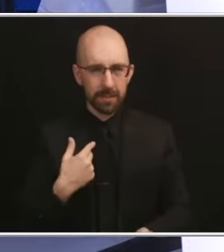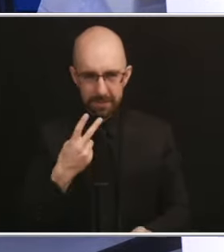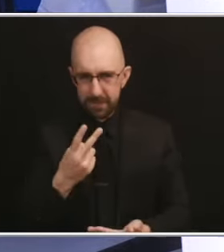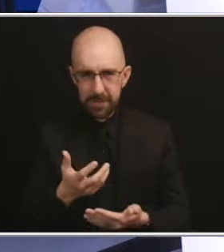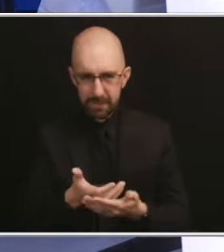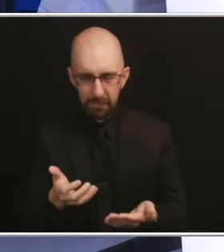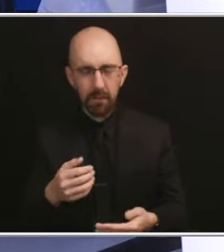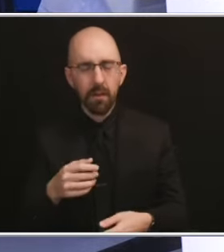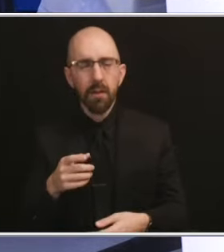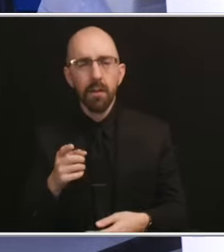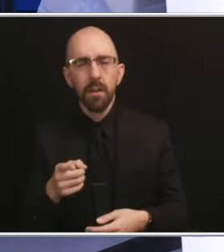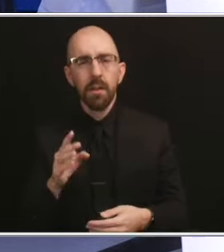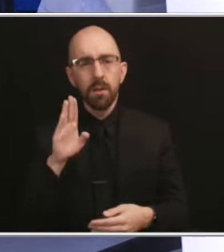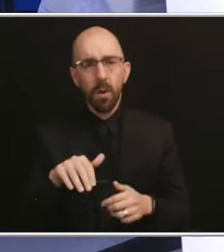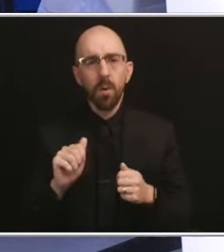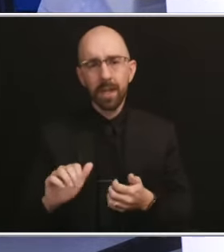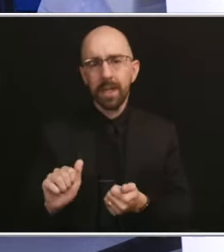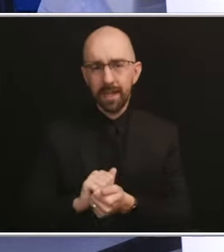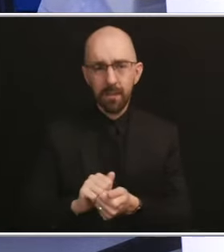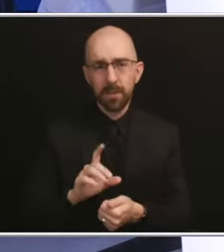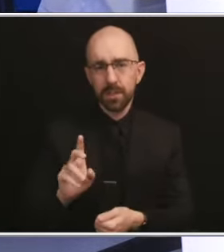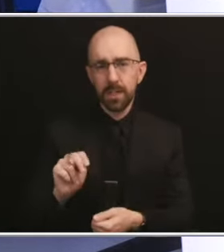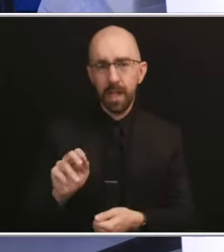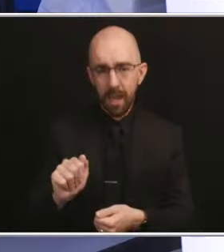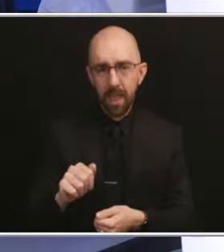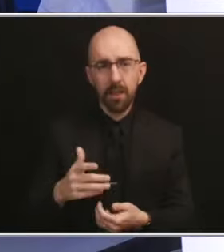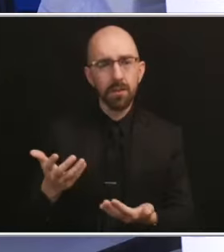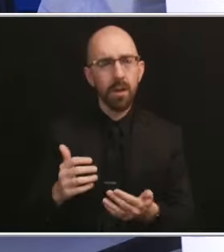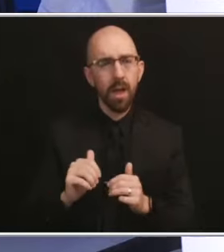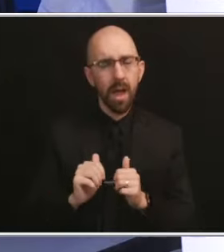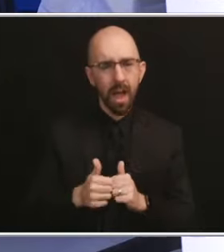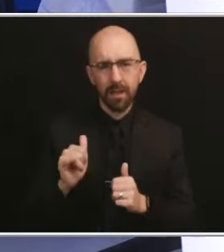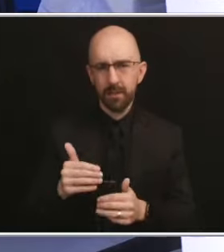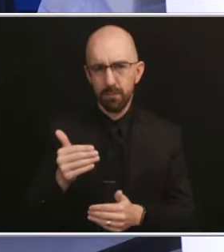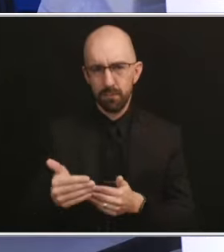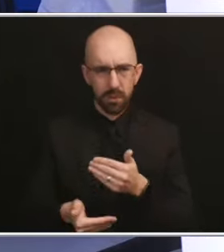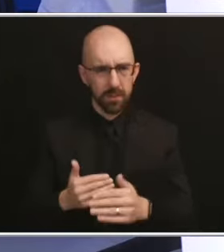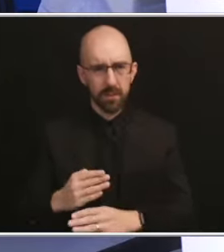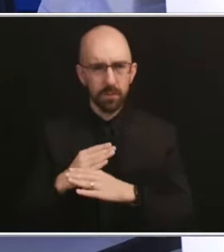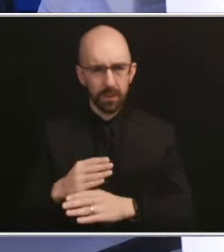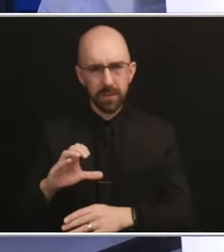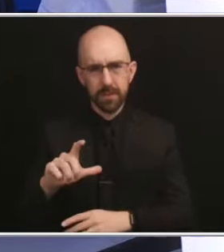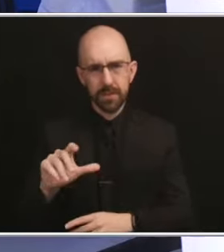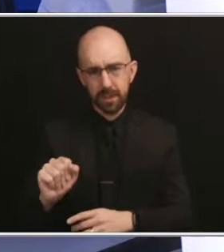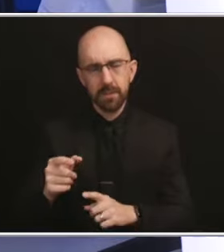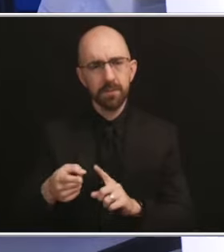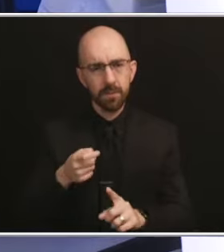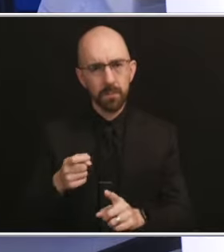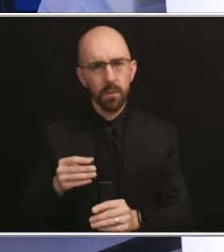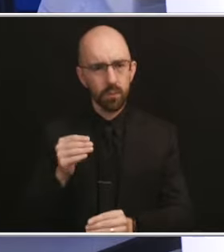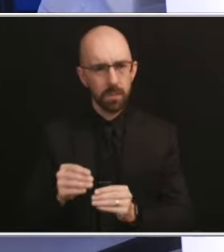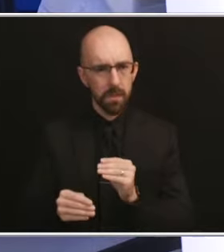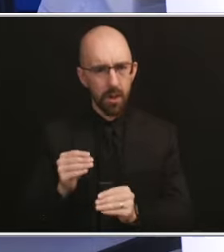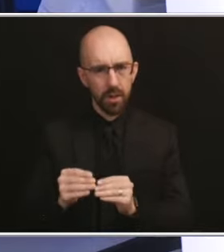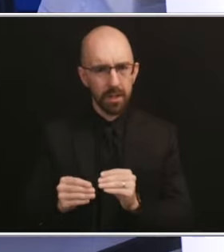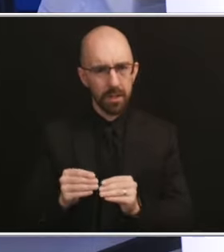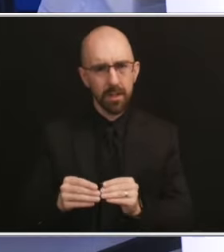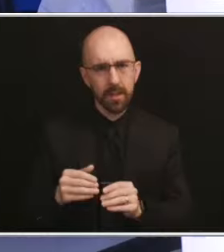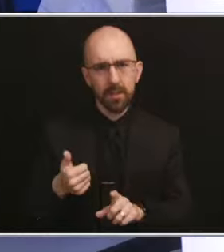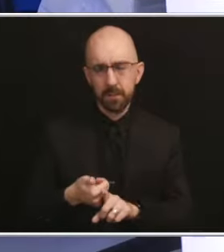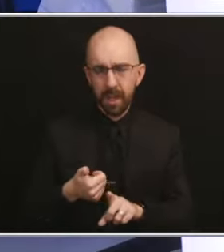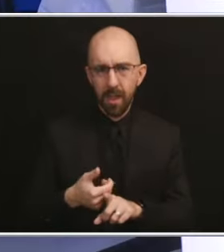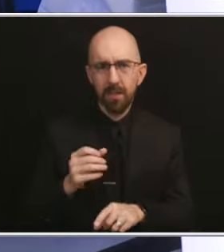know can damage our DNA. So now, how does this process prevent cells from repairing themselves or repairing the